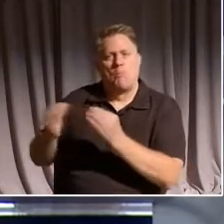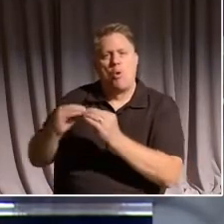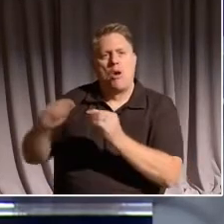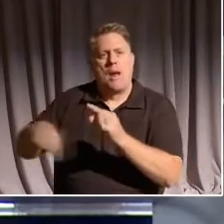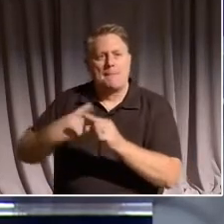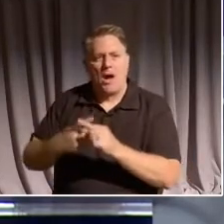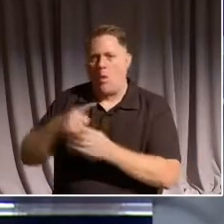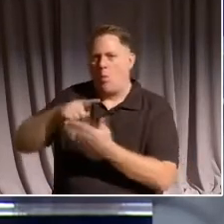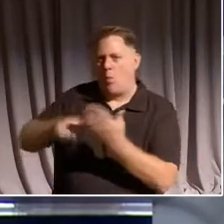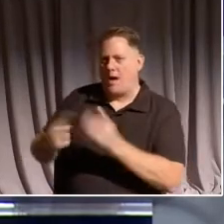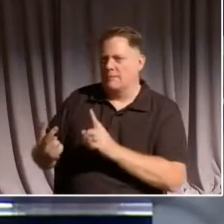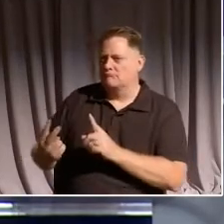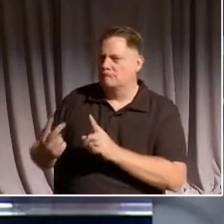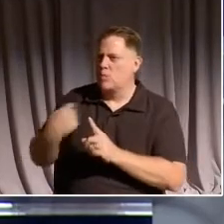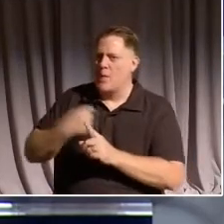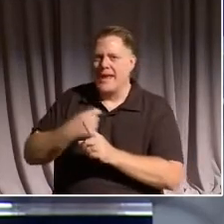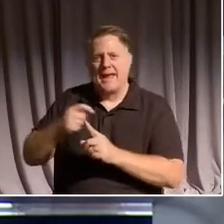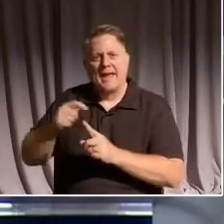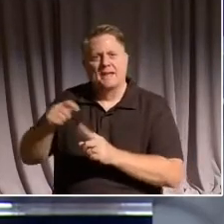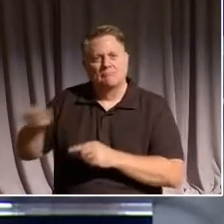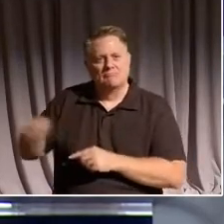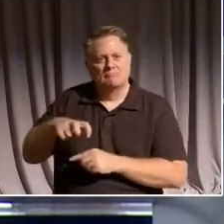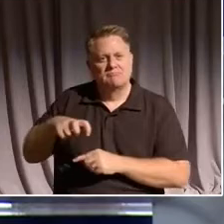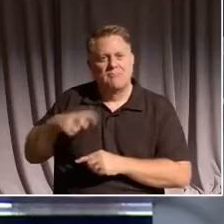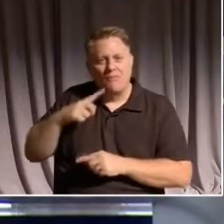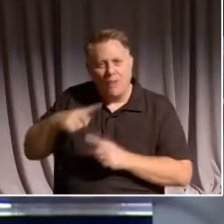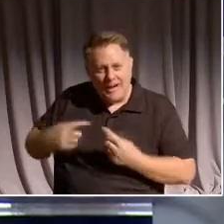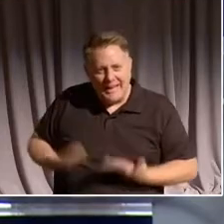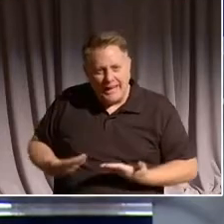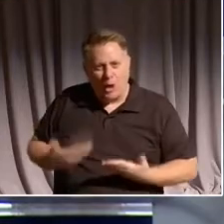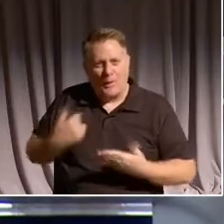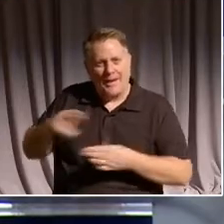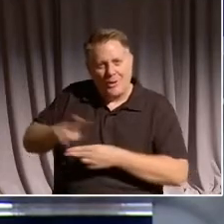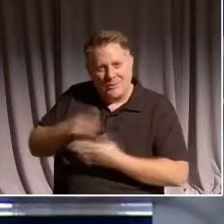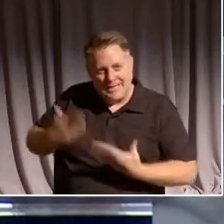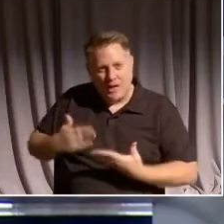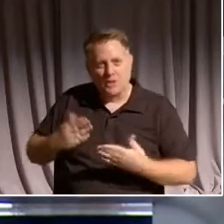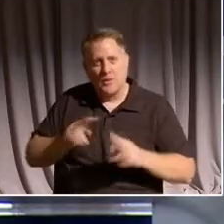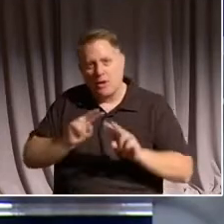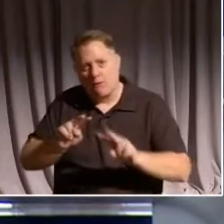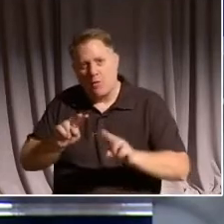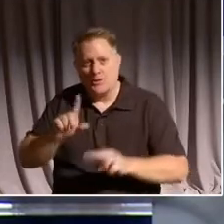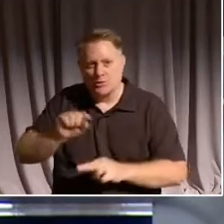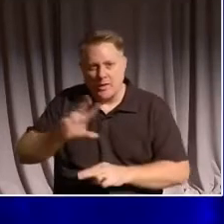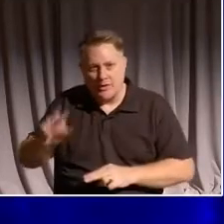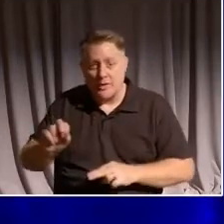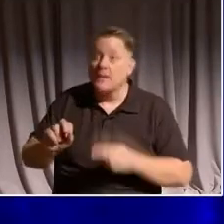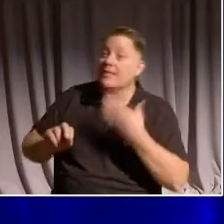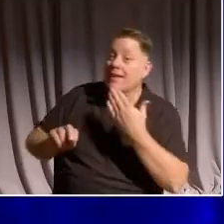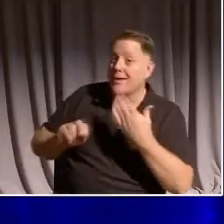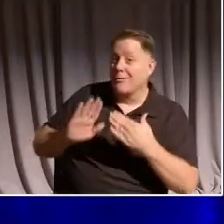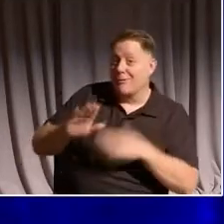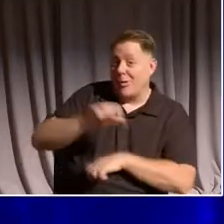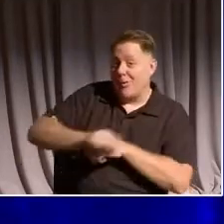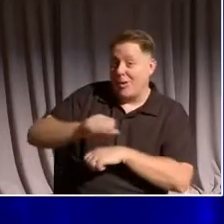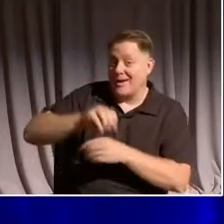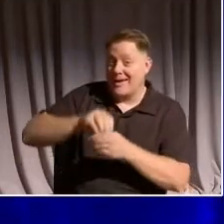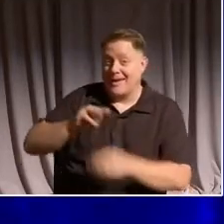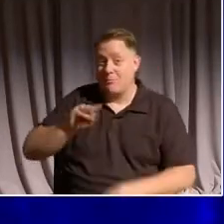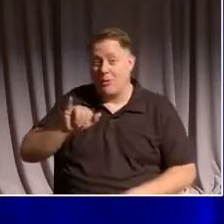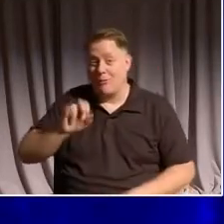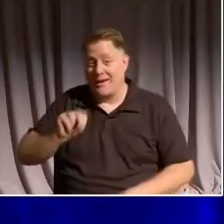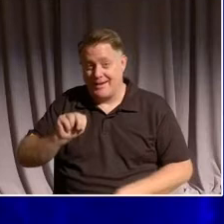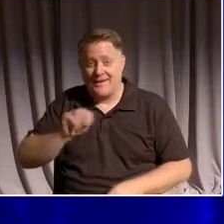about what is applicable, what can we transfer here as we look forward to 2030. Thank you. Thank you so much for your work in Marin and